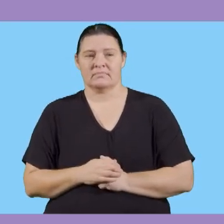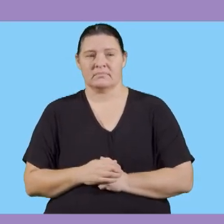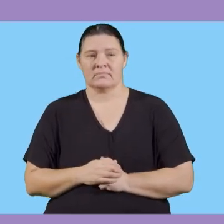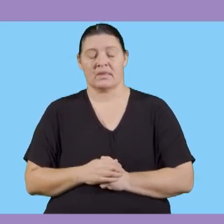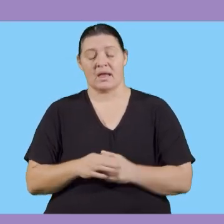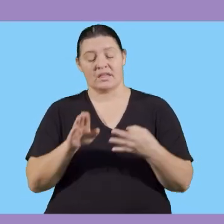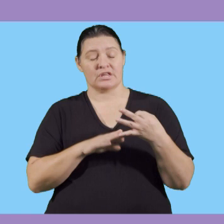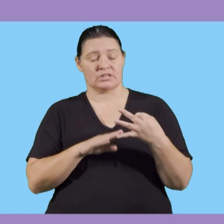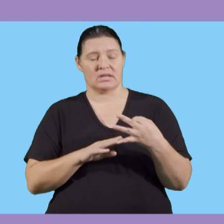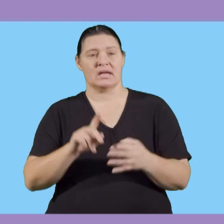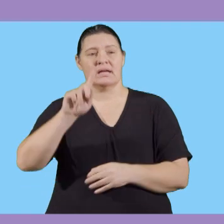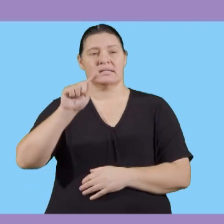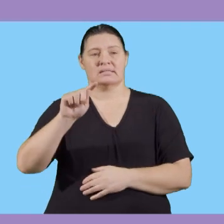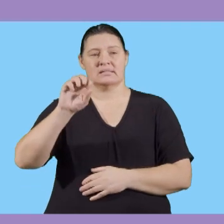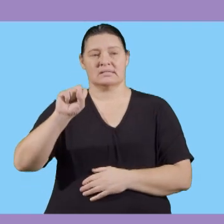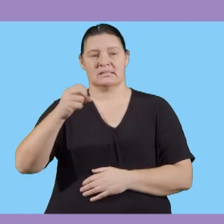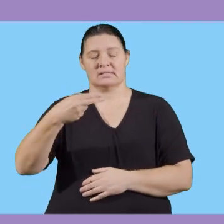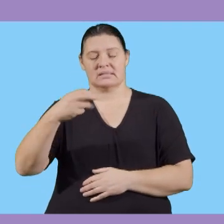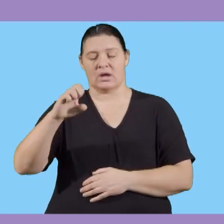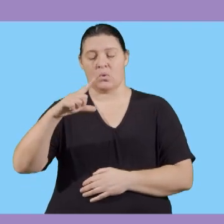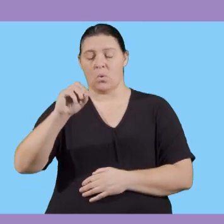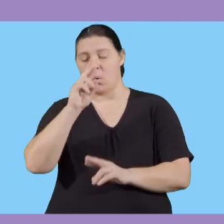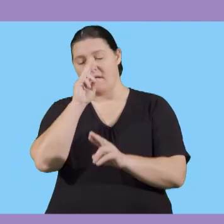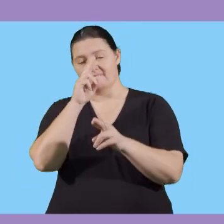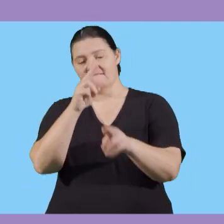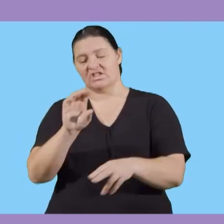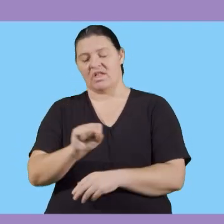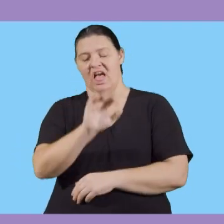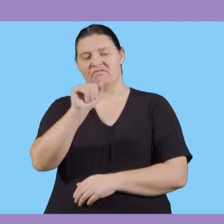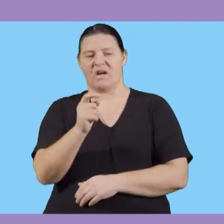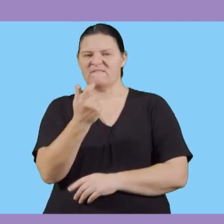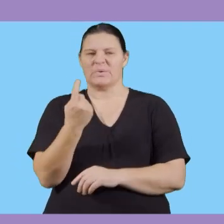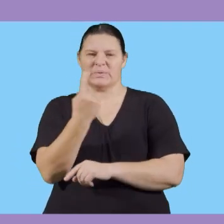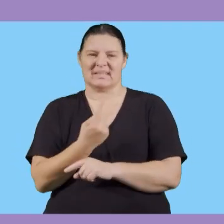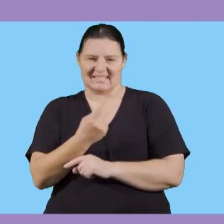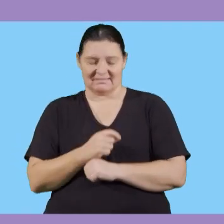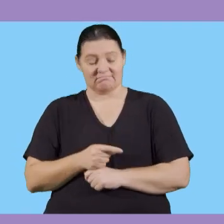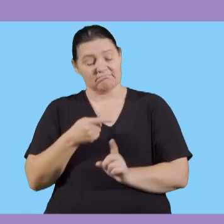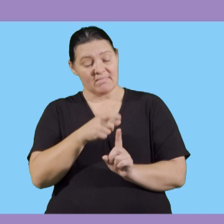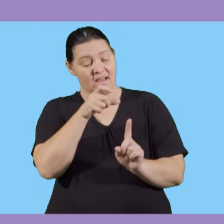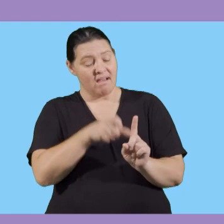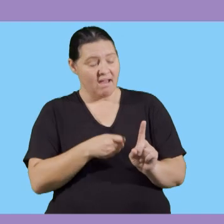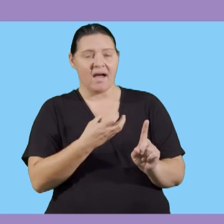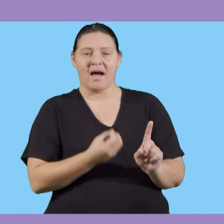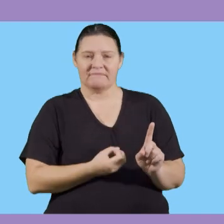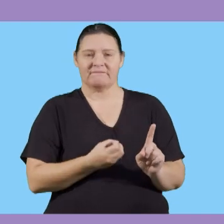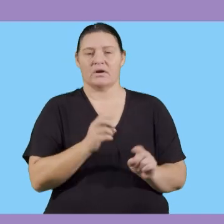The next one here is that Tshego is visiting South Africa for a few days. She has